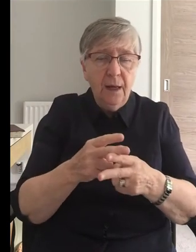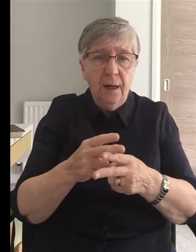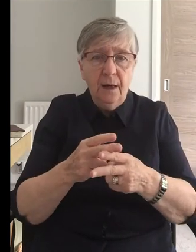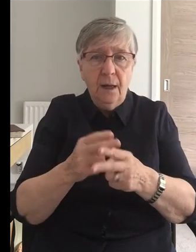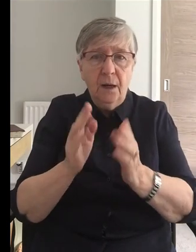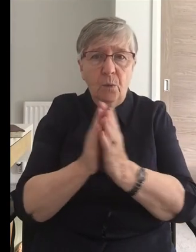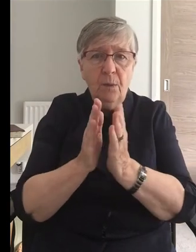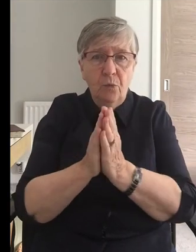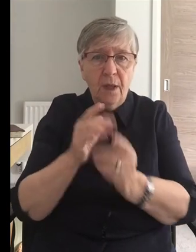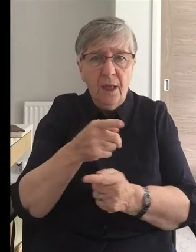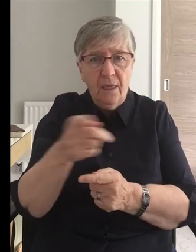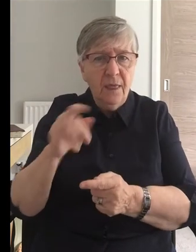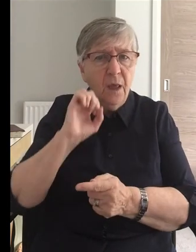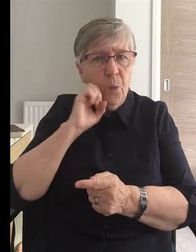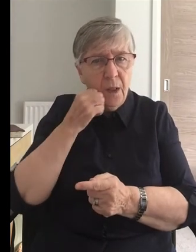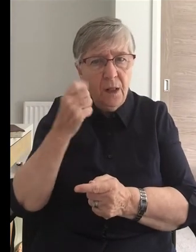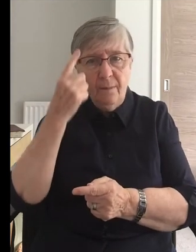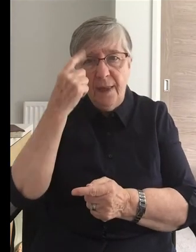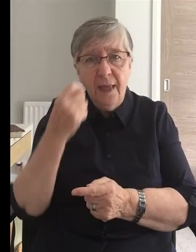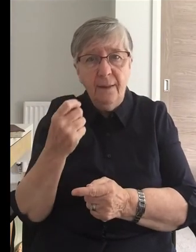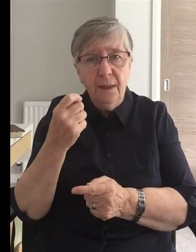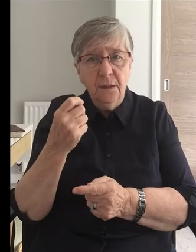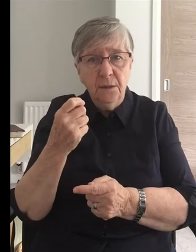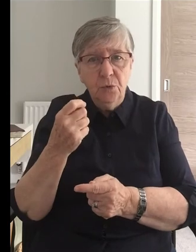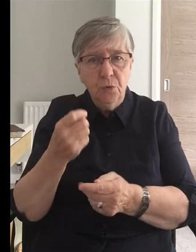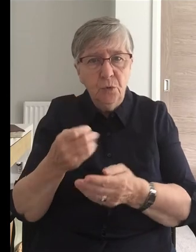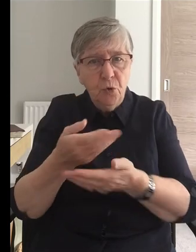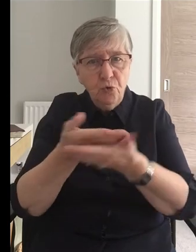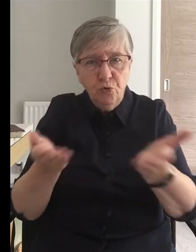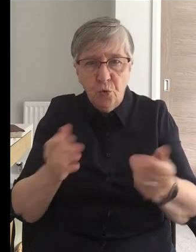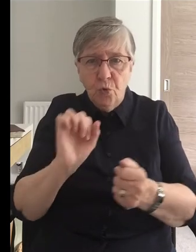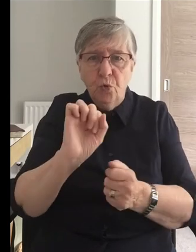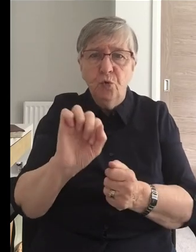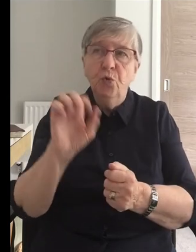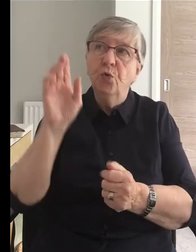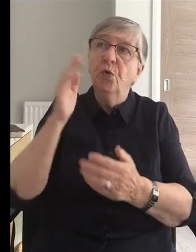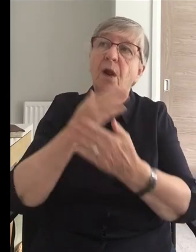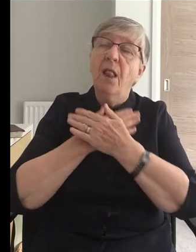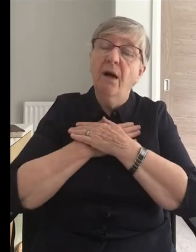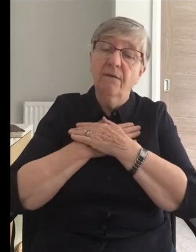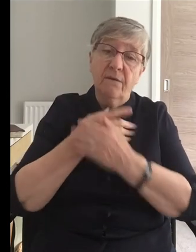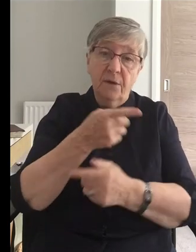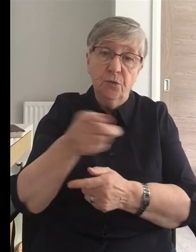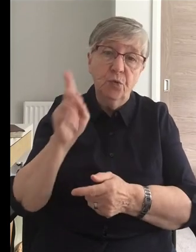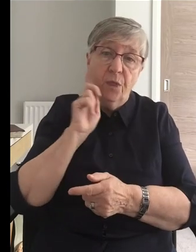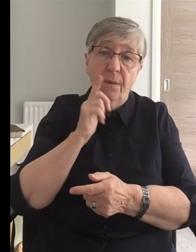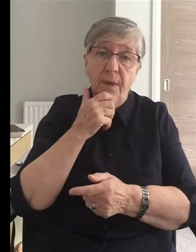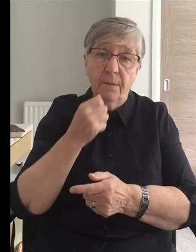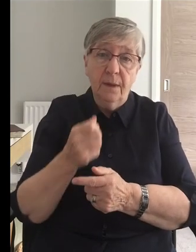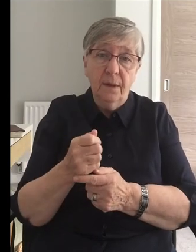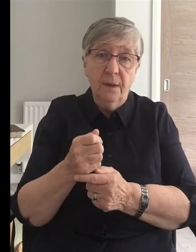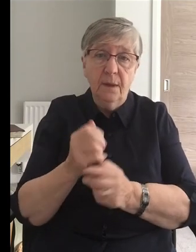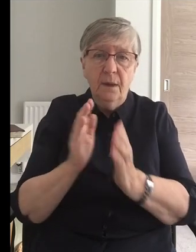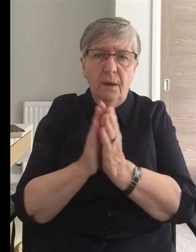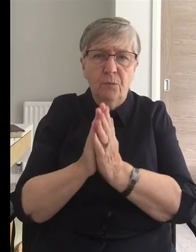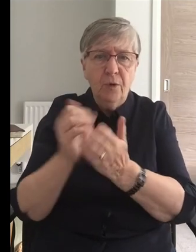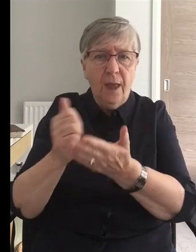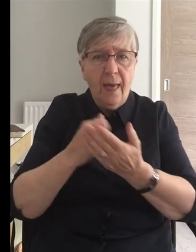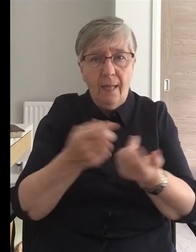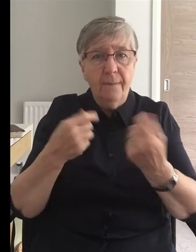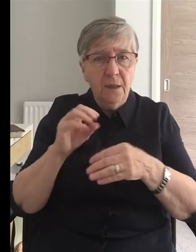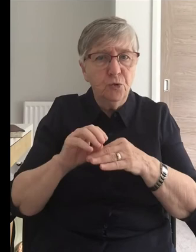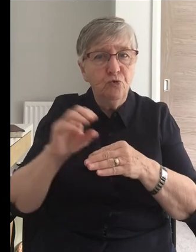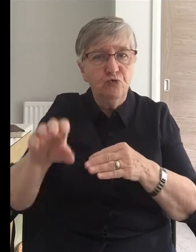they would be able to communicate your love to the people that they serve. We pray that you'd help us be generous to